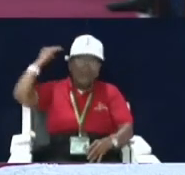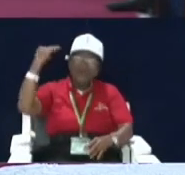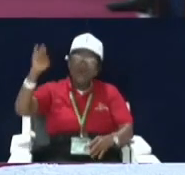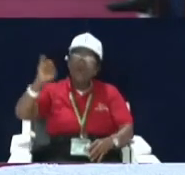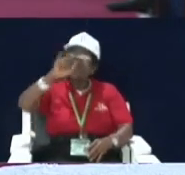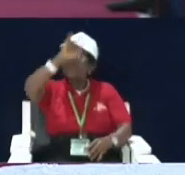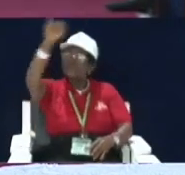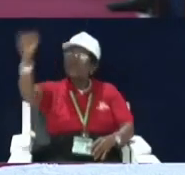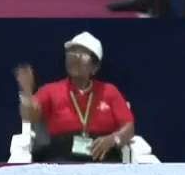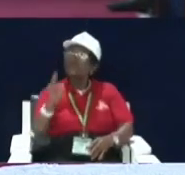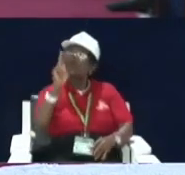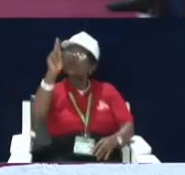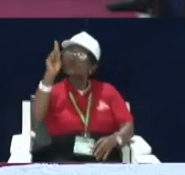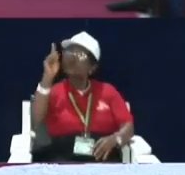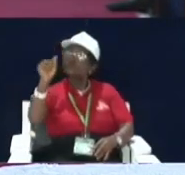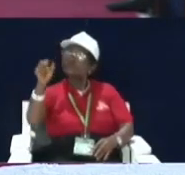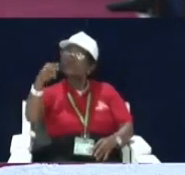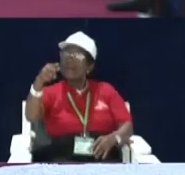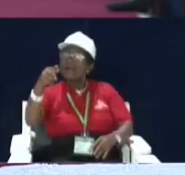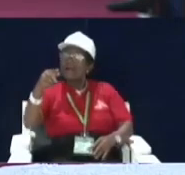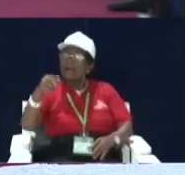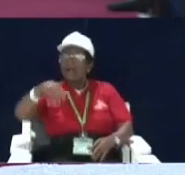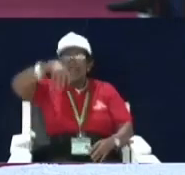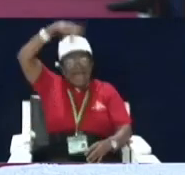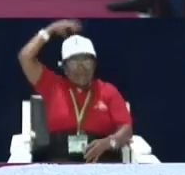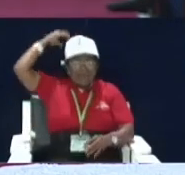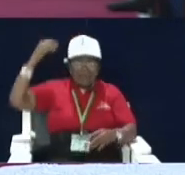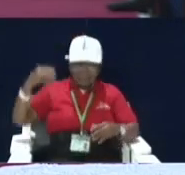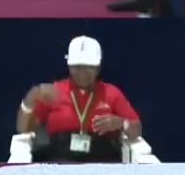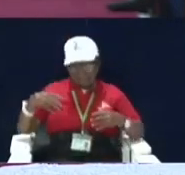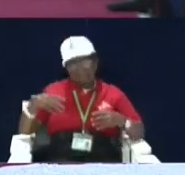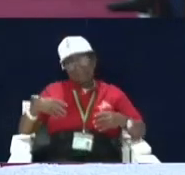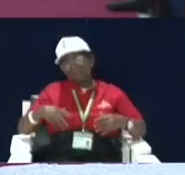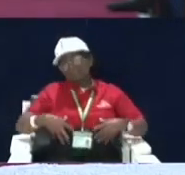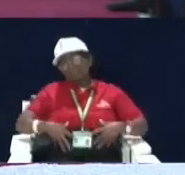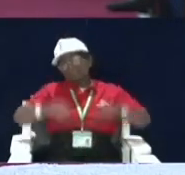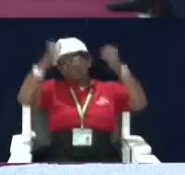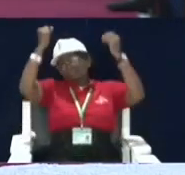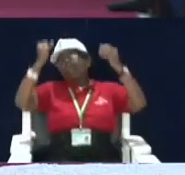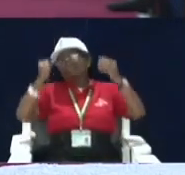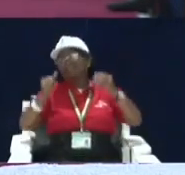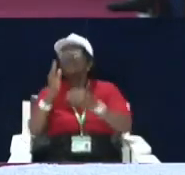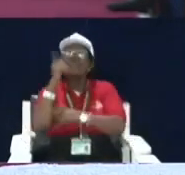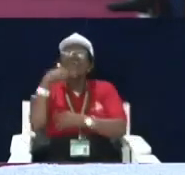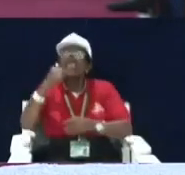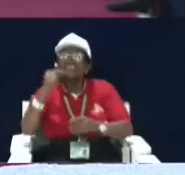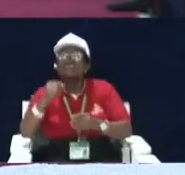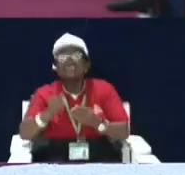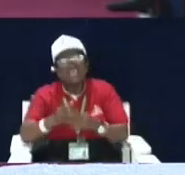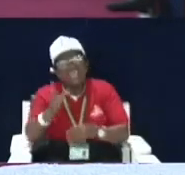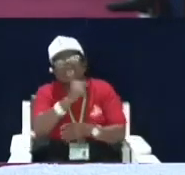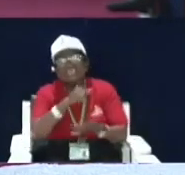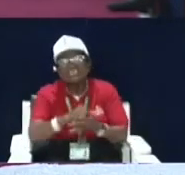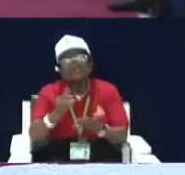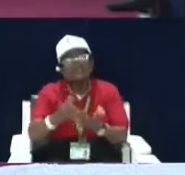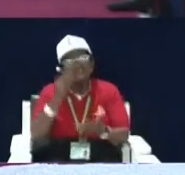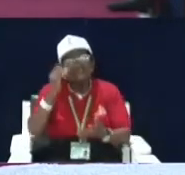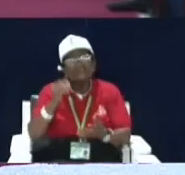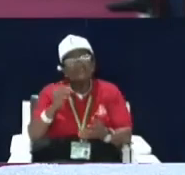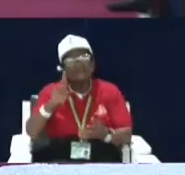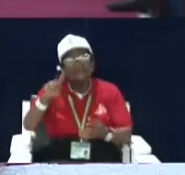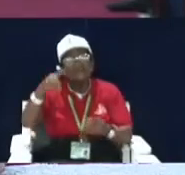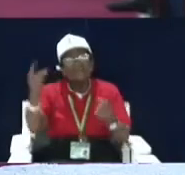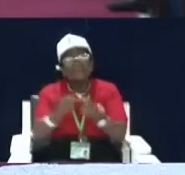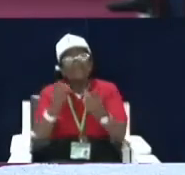The lions were upset. God said, "Take it easy. Substitution is coming." The following